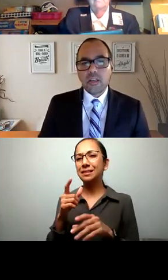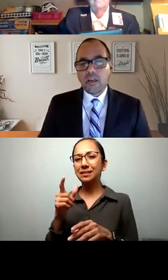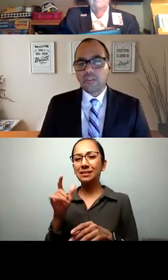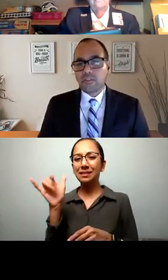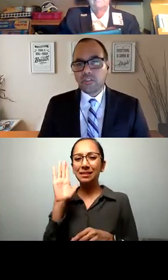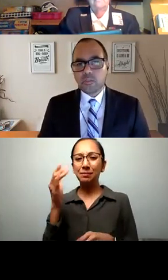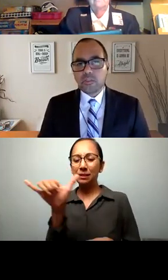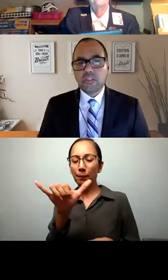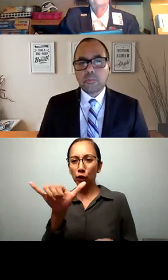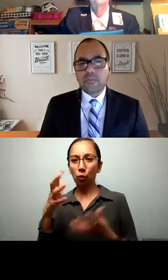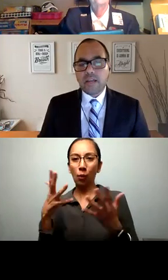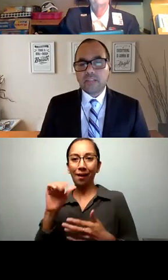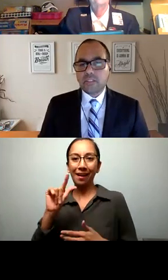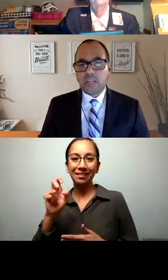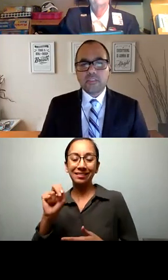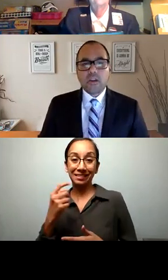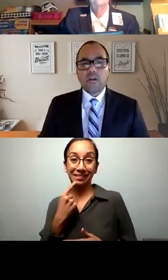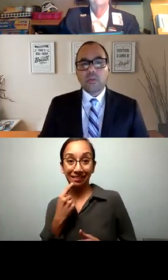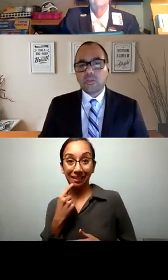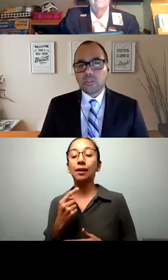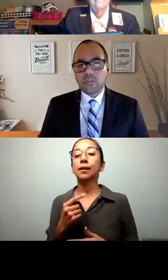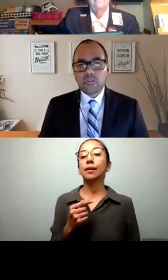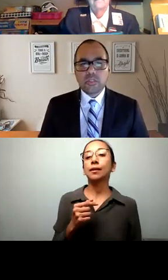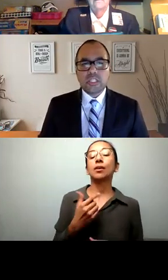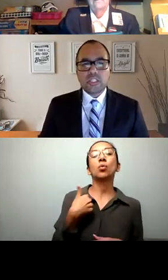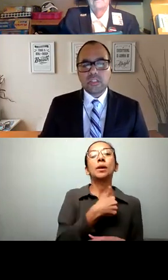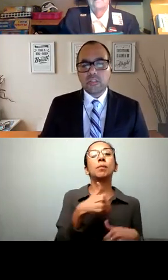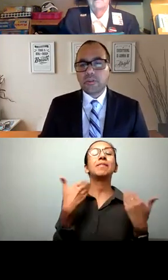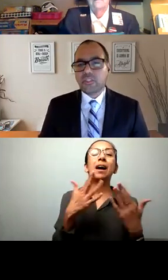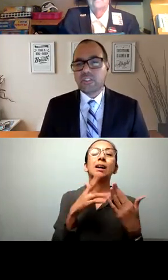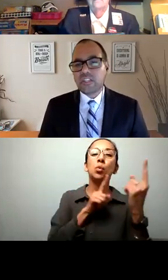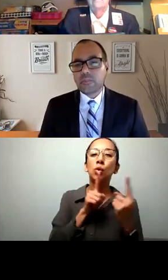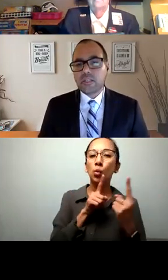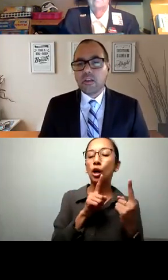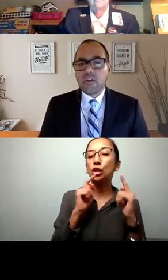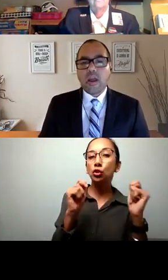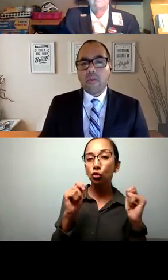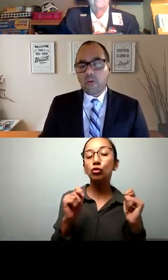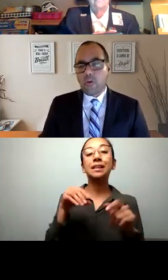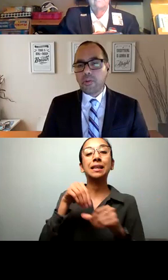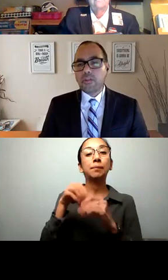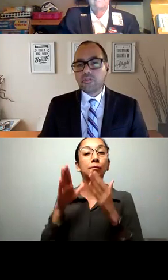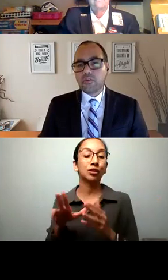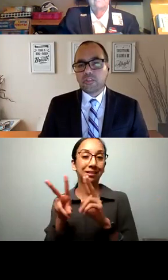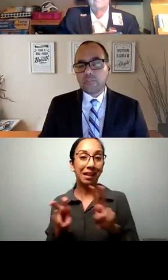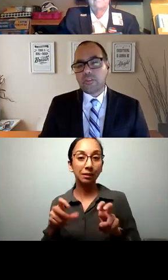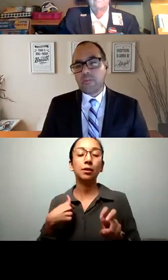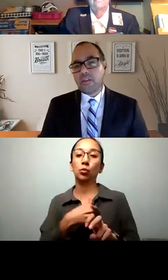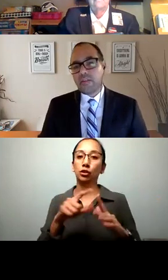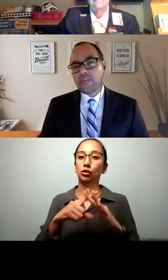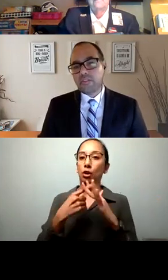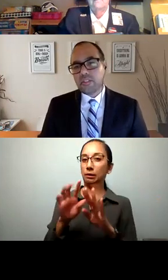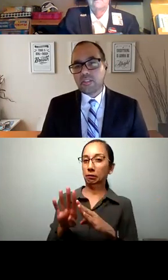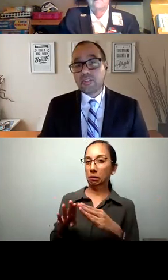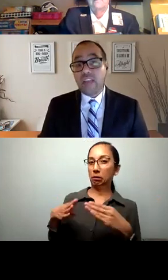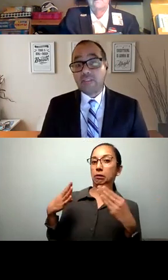sharing of the services we're starting to provide, such as our one-to-one tutoring or in-person assessment. We're opening those doors up so that we can have